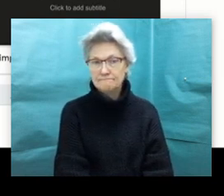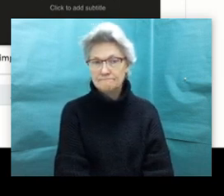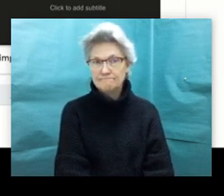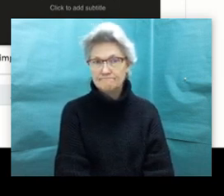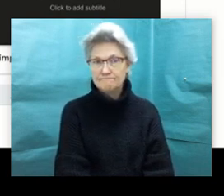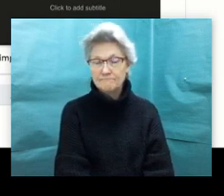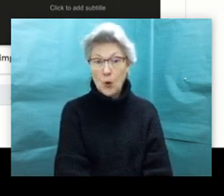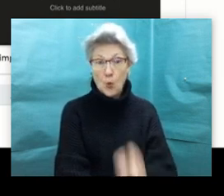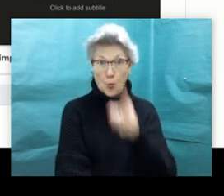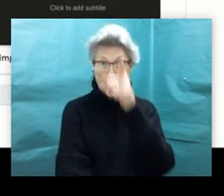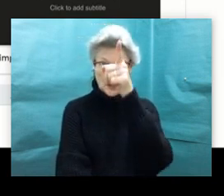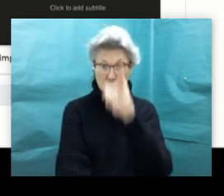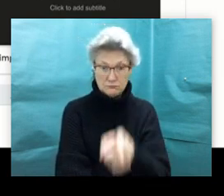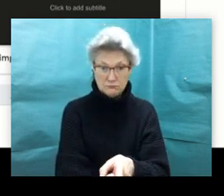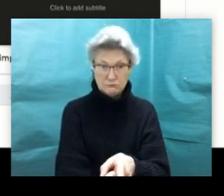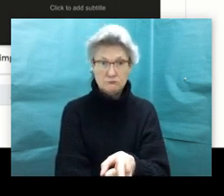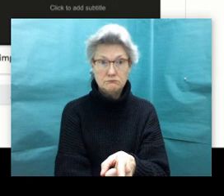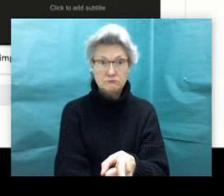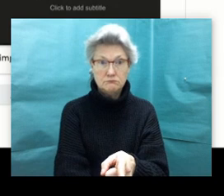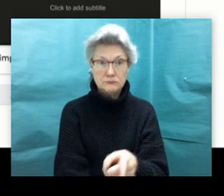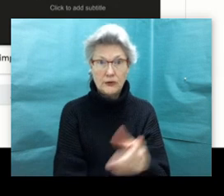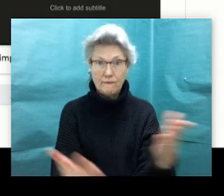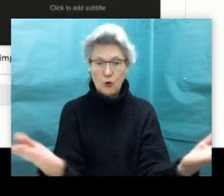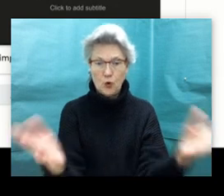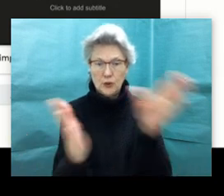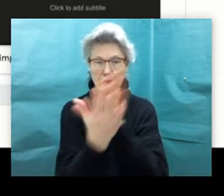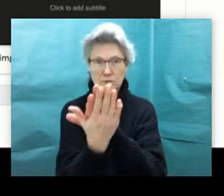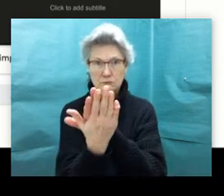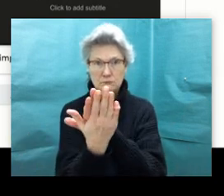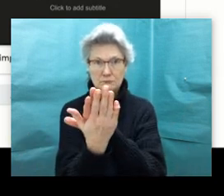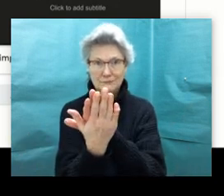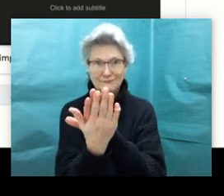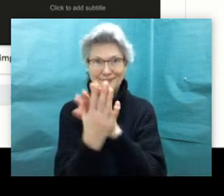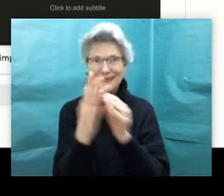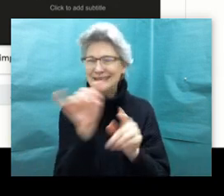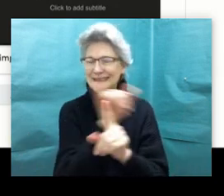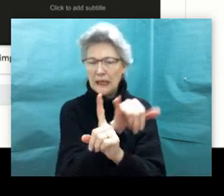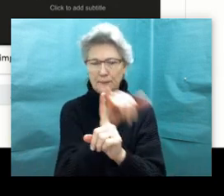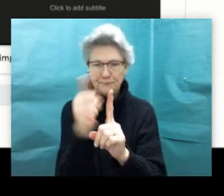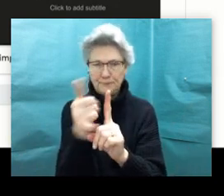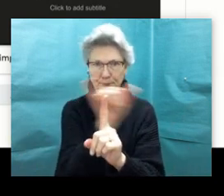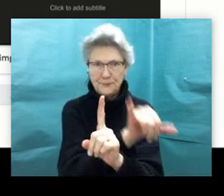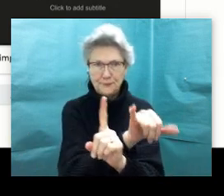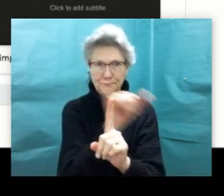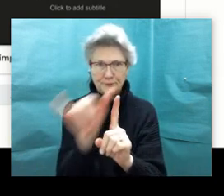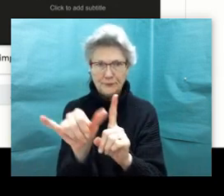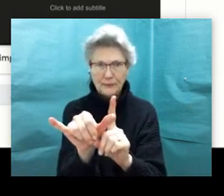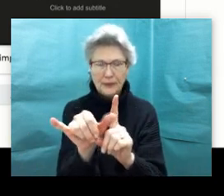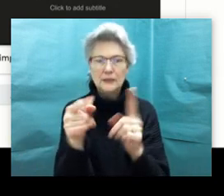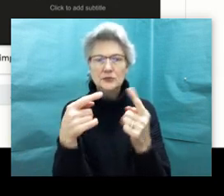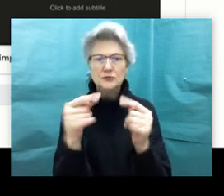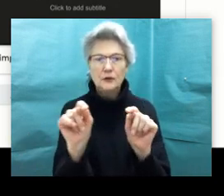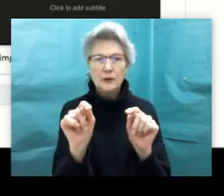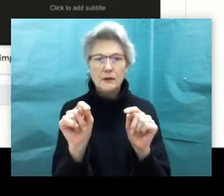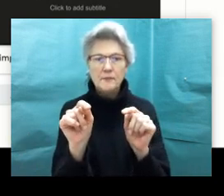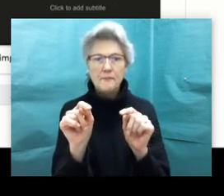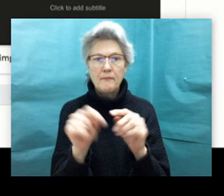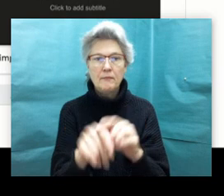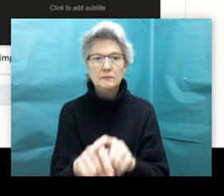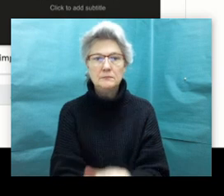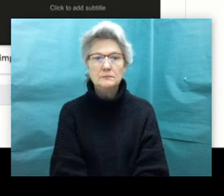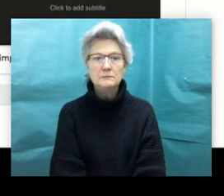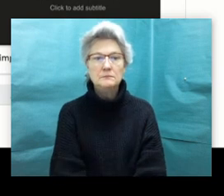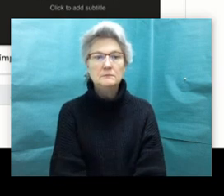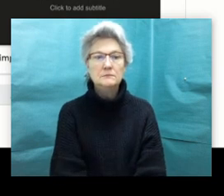symmetry, right? If I folded it on that line, I would definitely have the same thing on both sides. Let's try, I